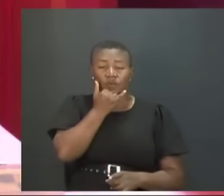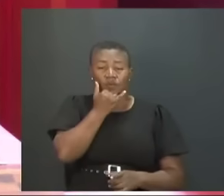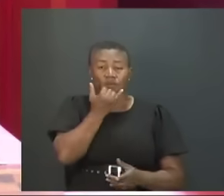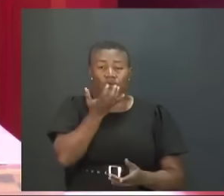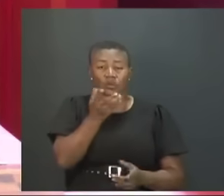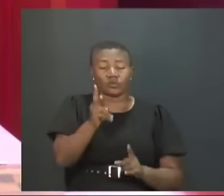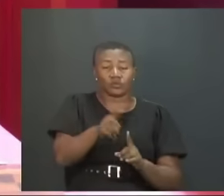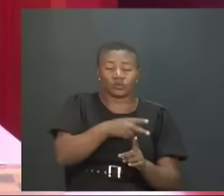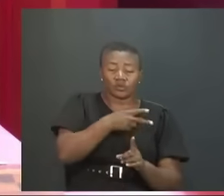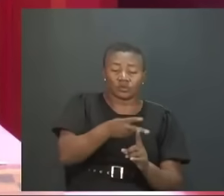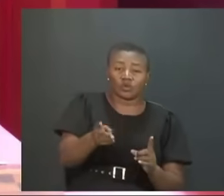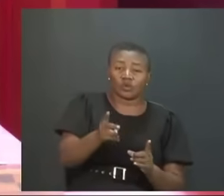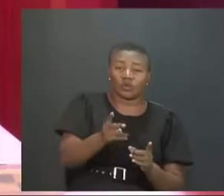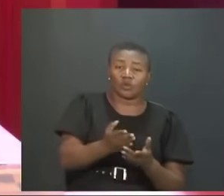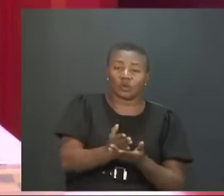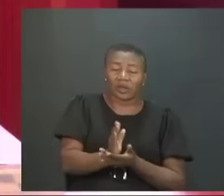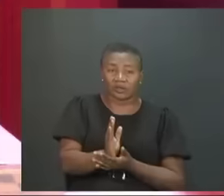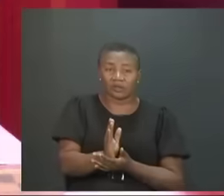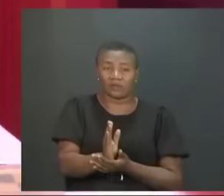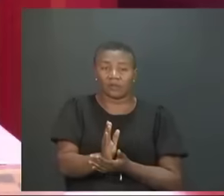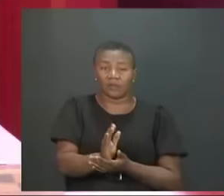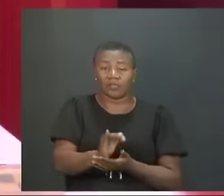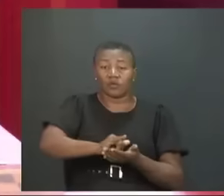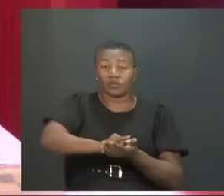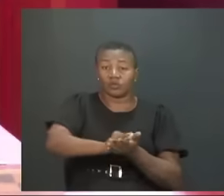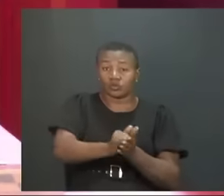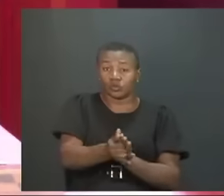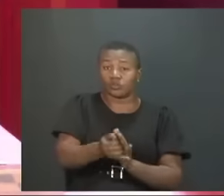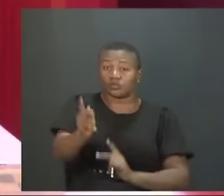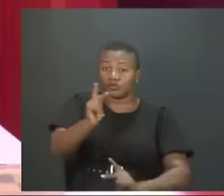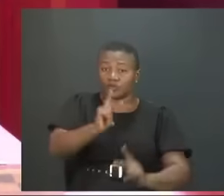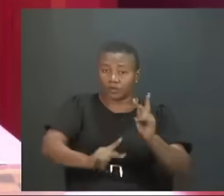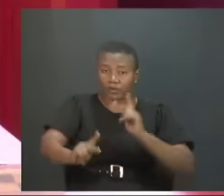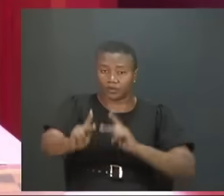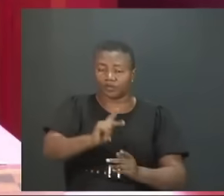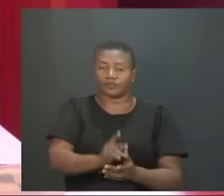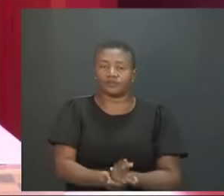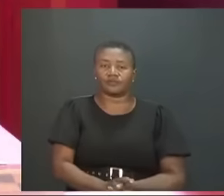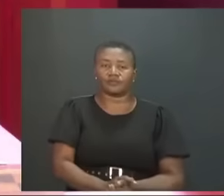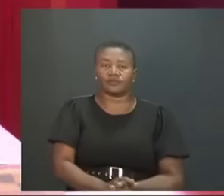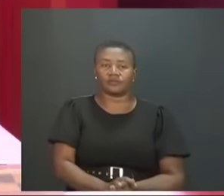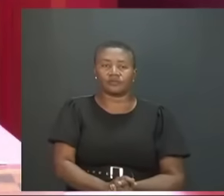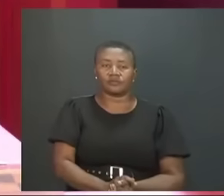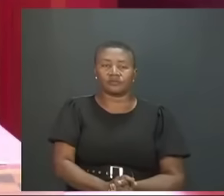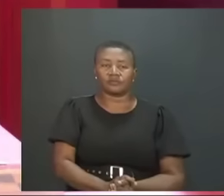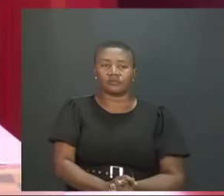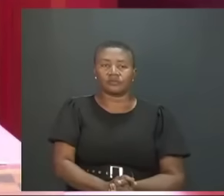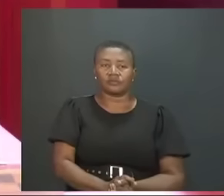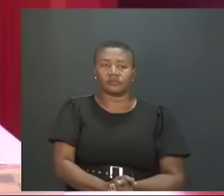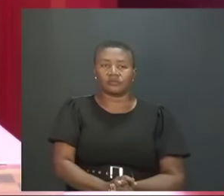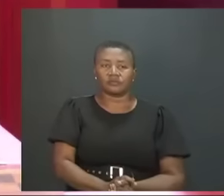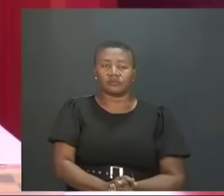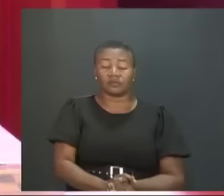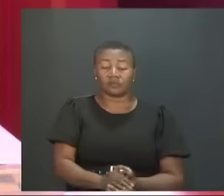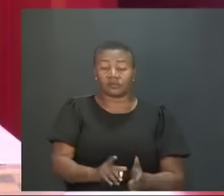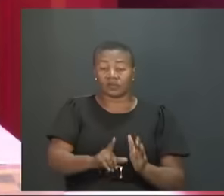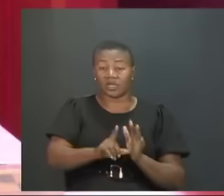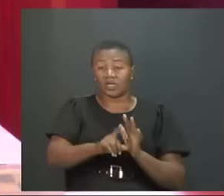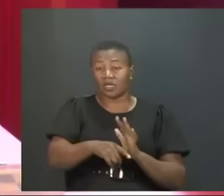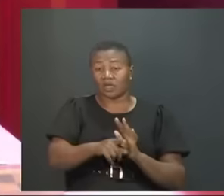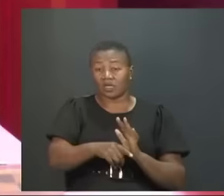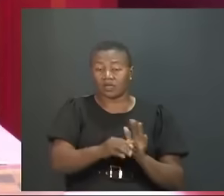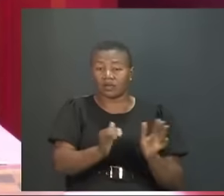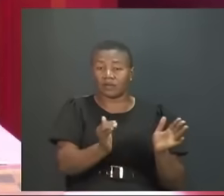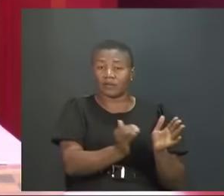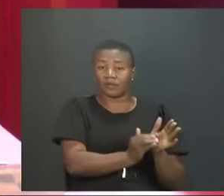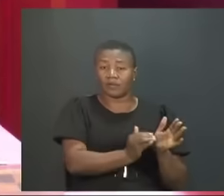of those individuals. Then the minority leader